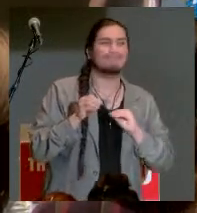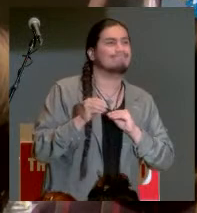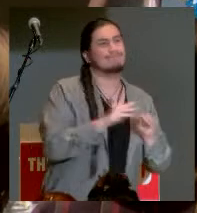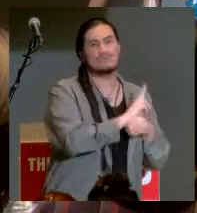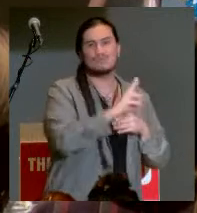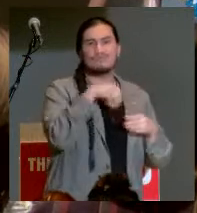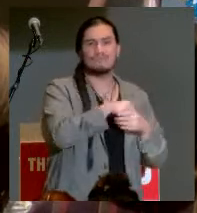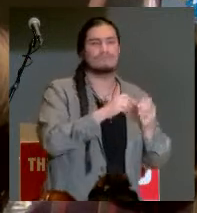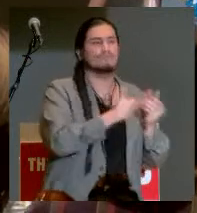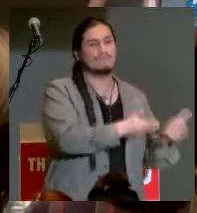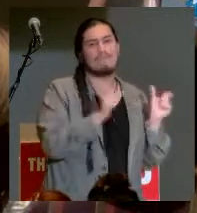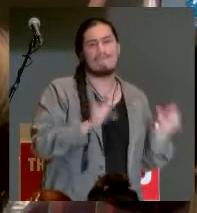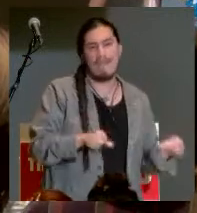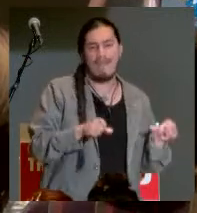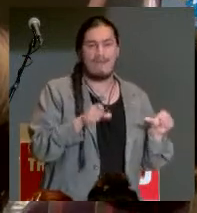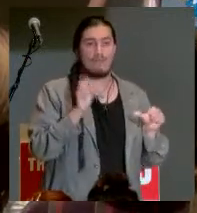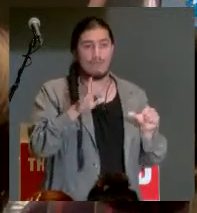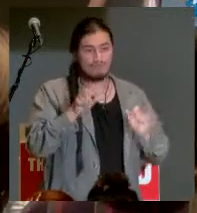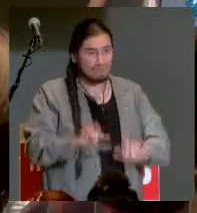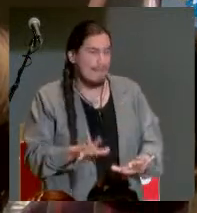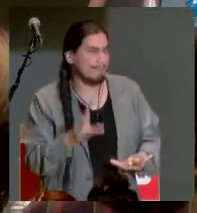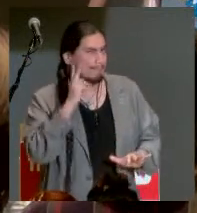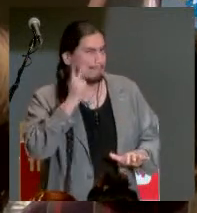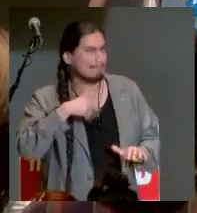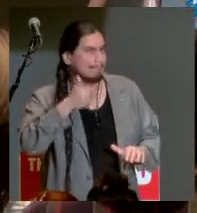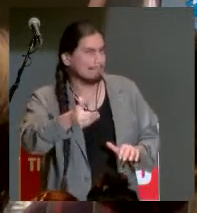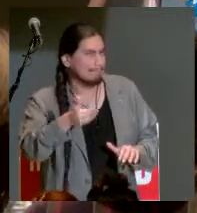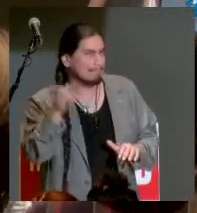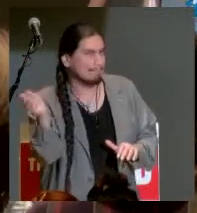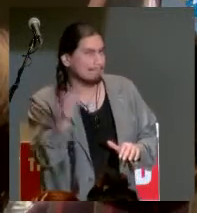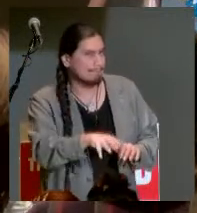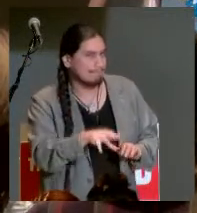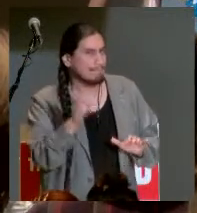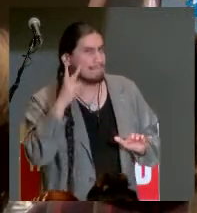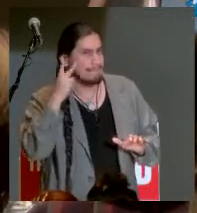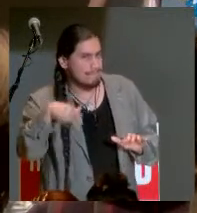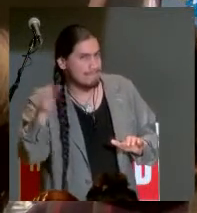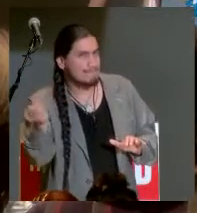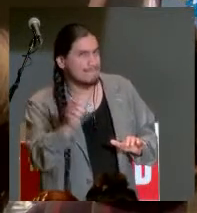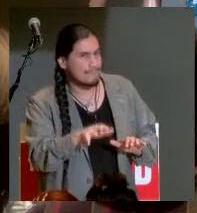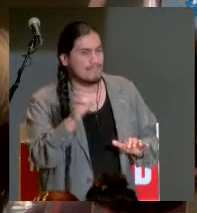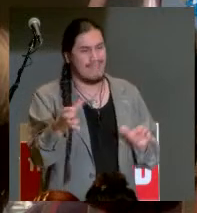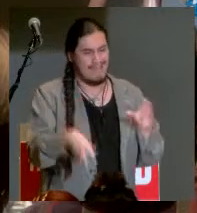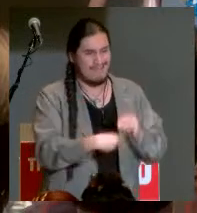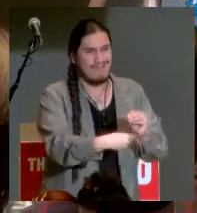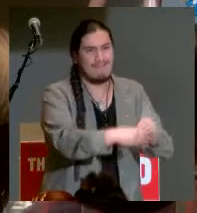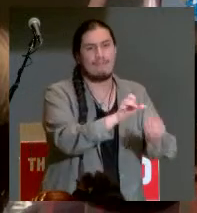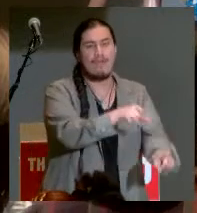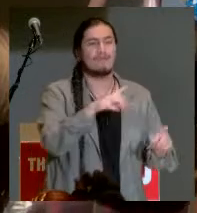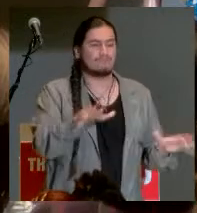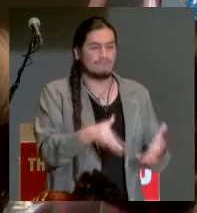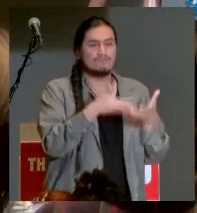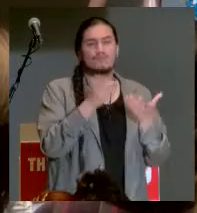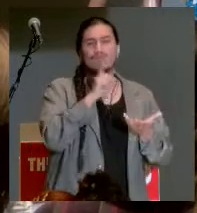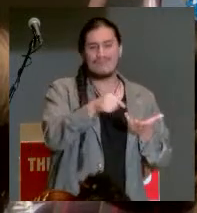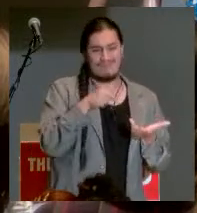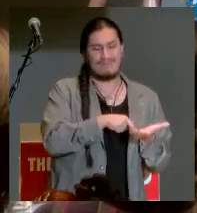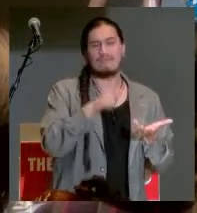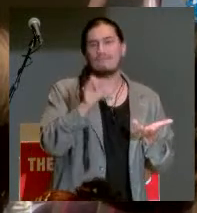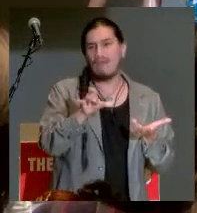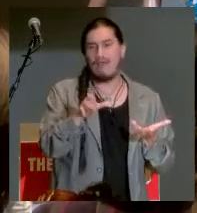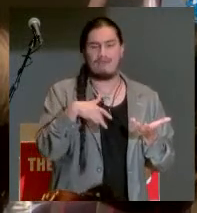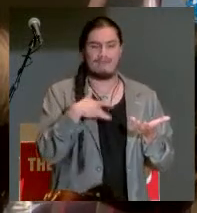and then drop it and see what you hear next and then drop it and see what you hear next. So really it's just kind of like